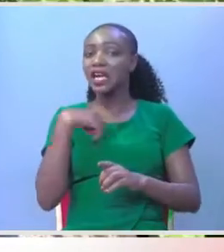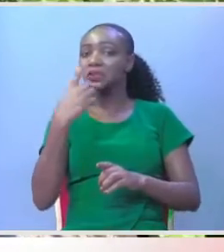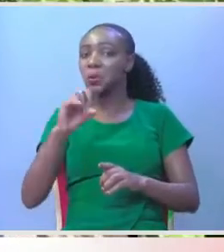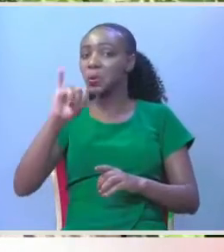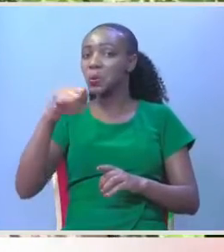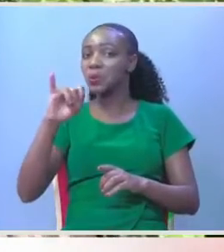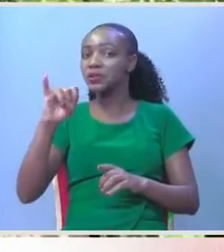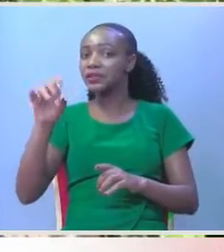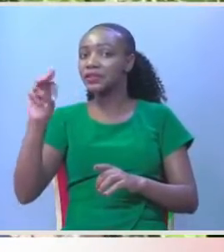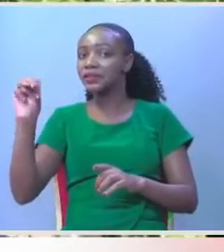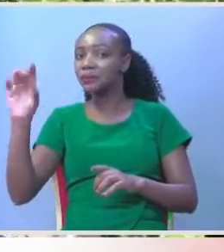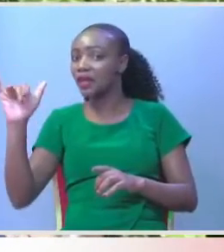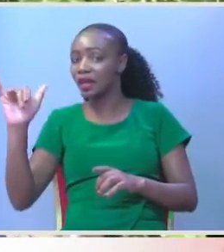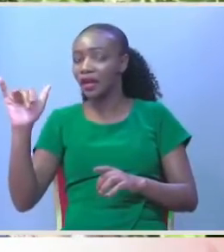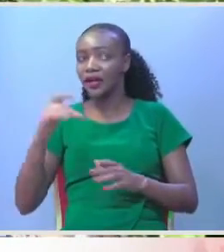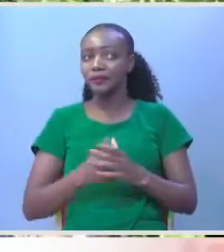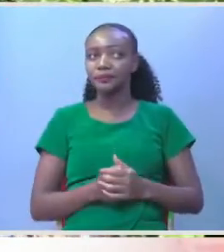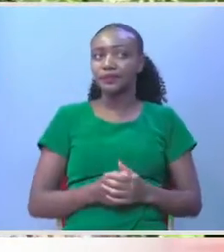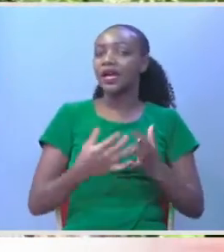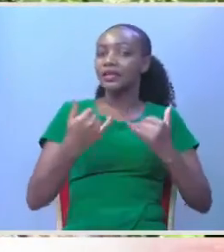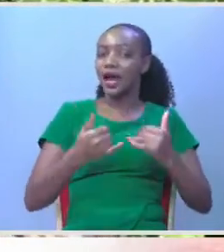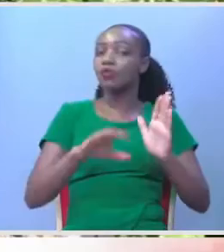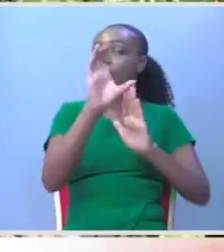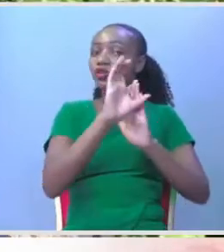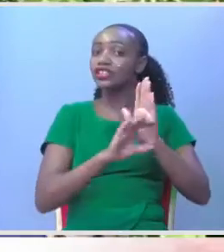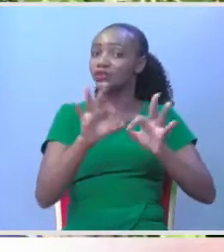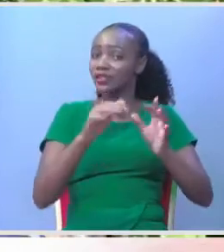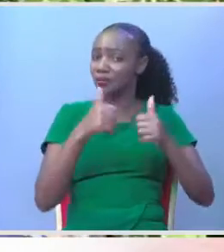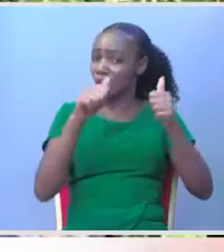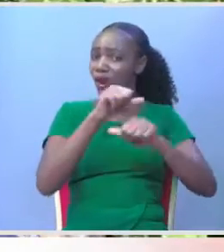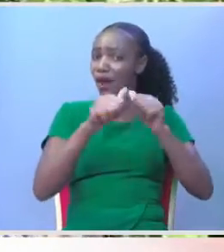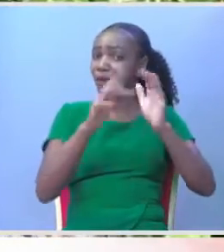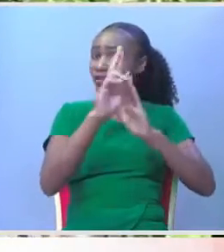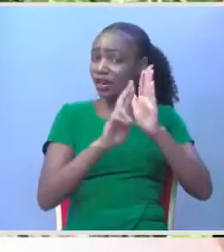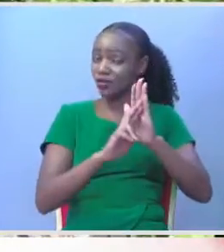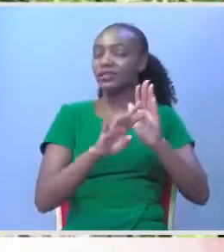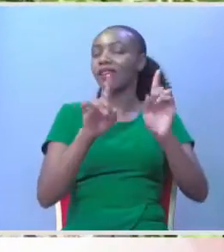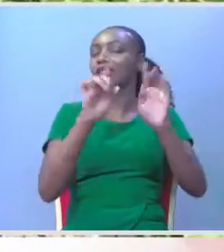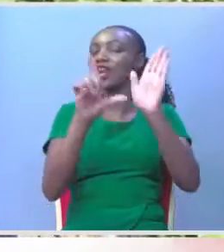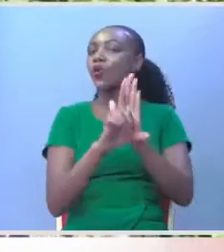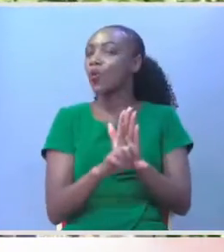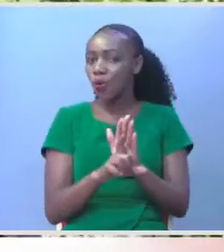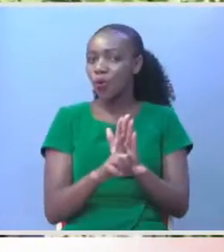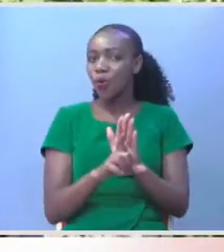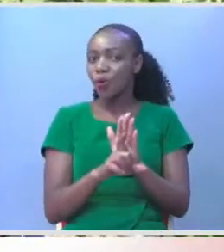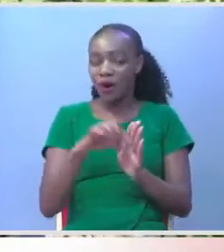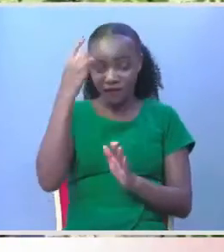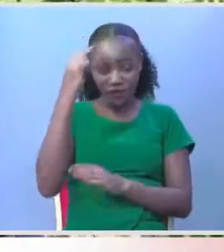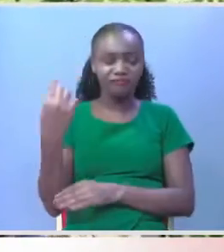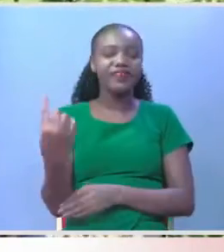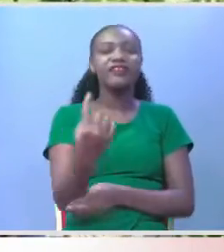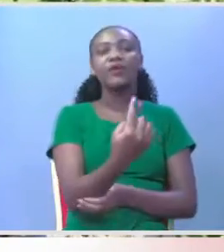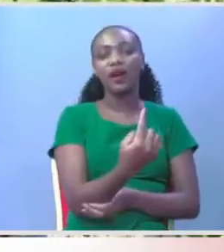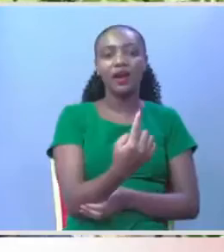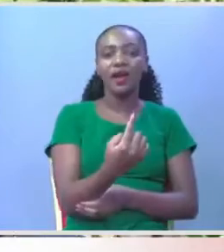The Constitution lays out the rules and regulation of all the elections, whether it is the grassroots elections for delegates at grassroots or